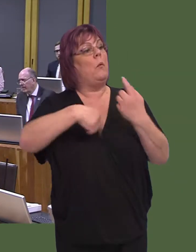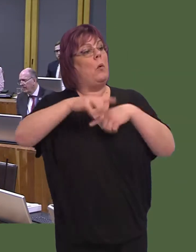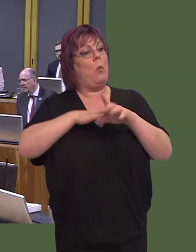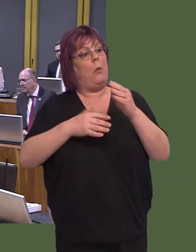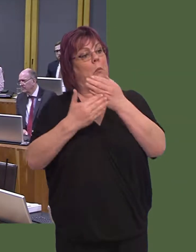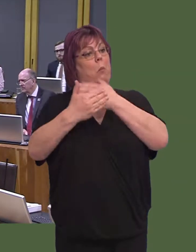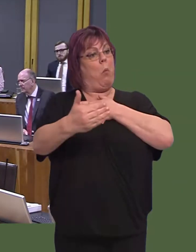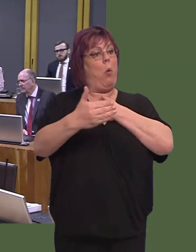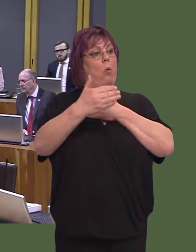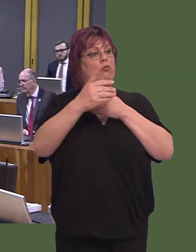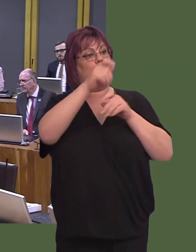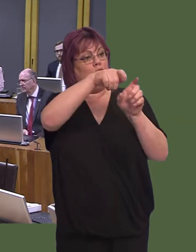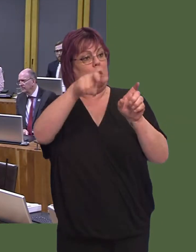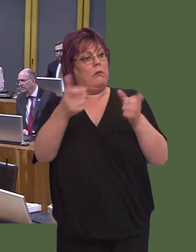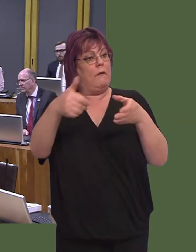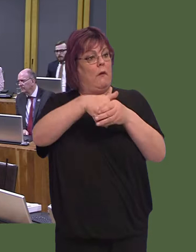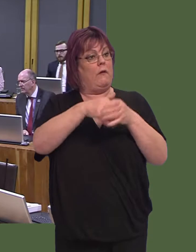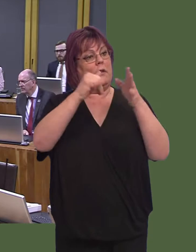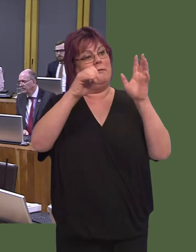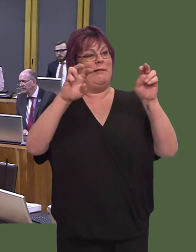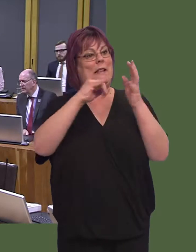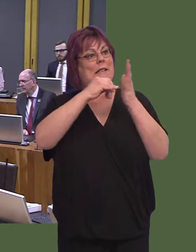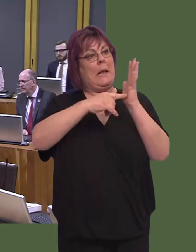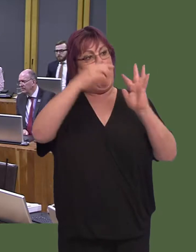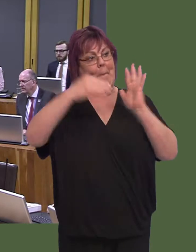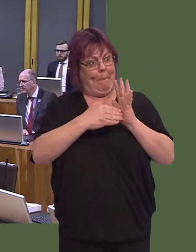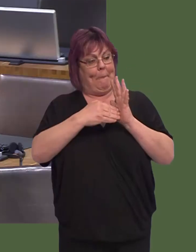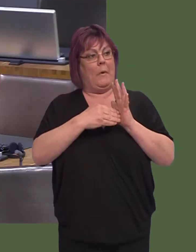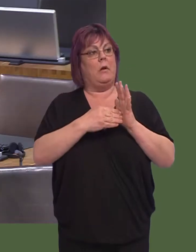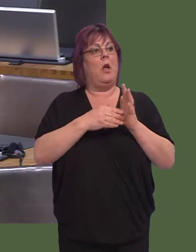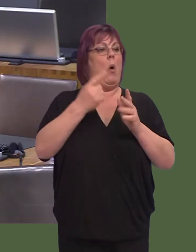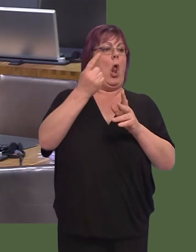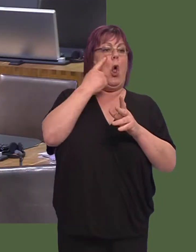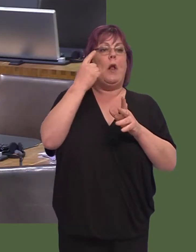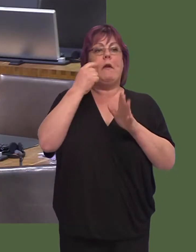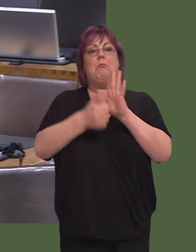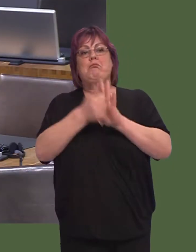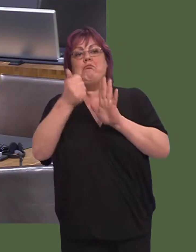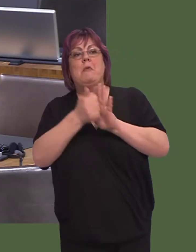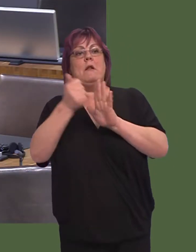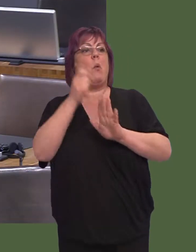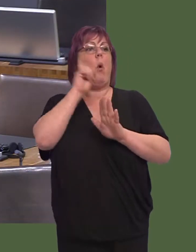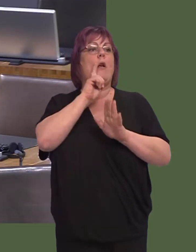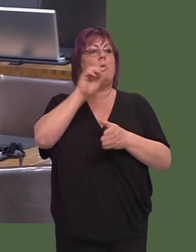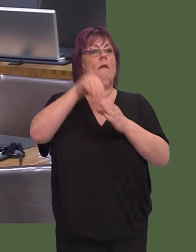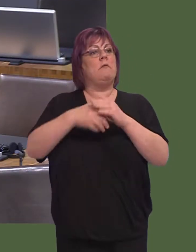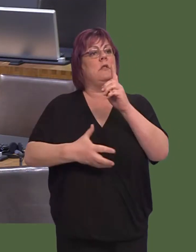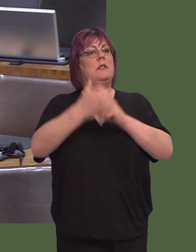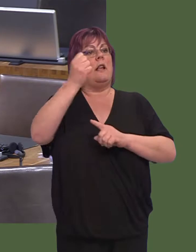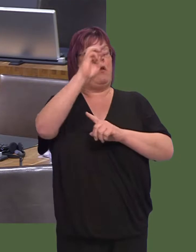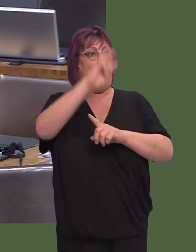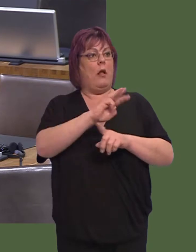that greater numbers of young women go into STEM subjects. We are working to address the actions that were identified in talented women for a successful